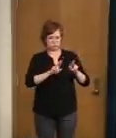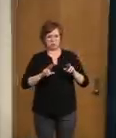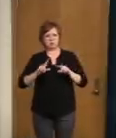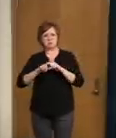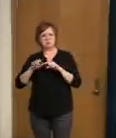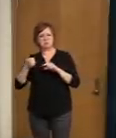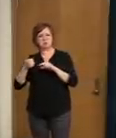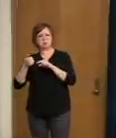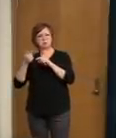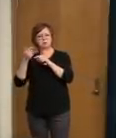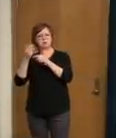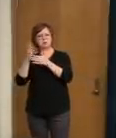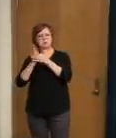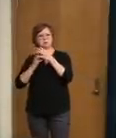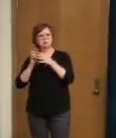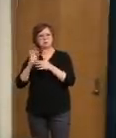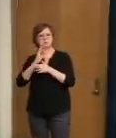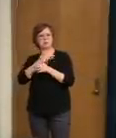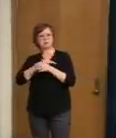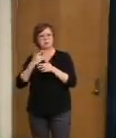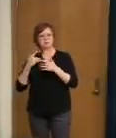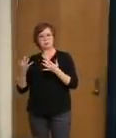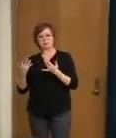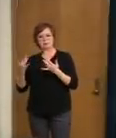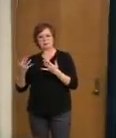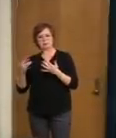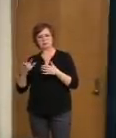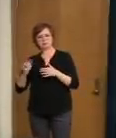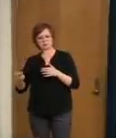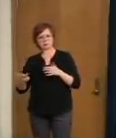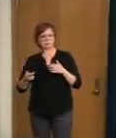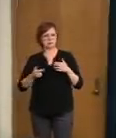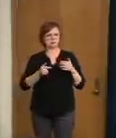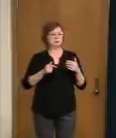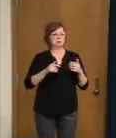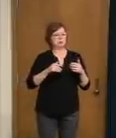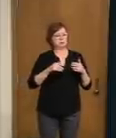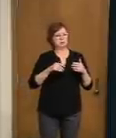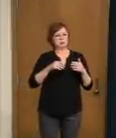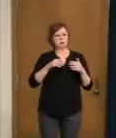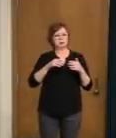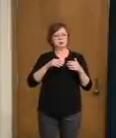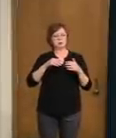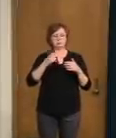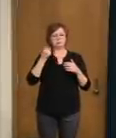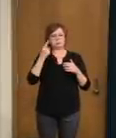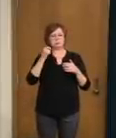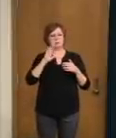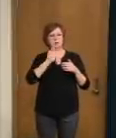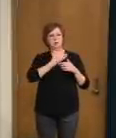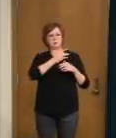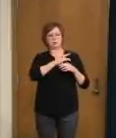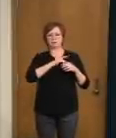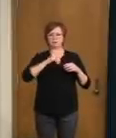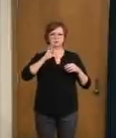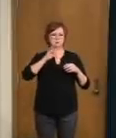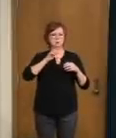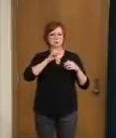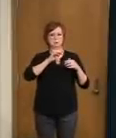vaccination yet. And this is it is going to vary across the province just based on